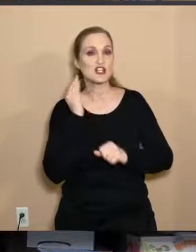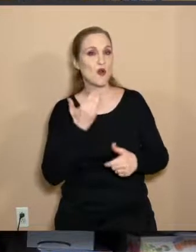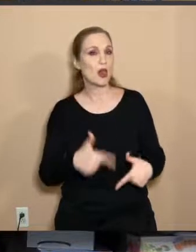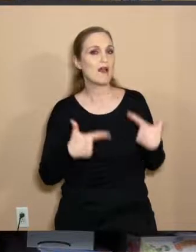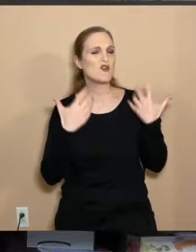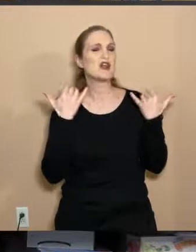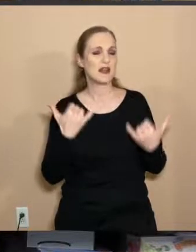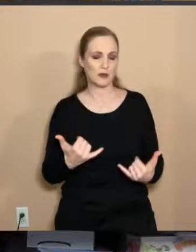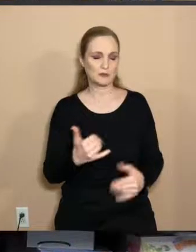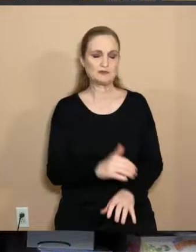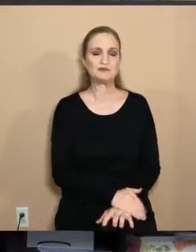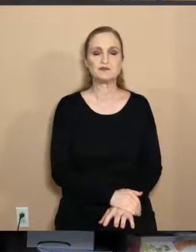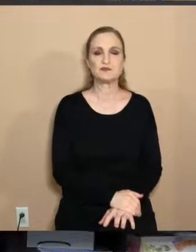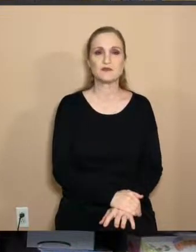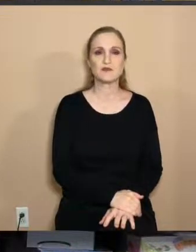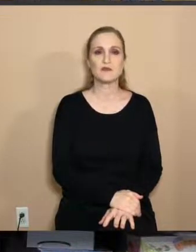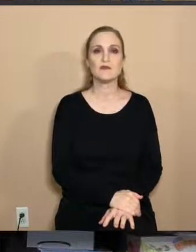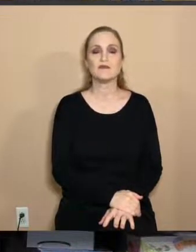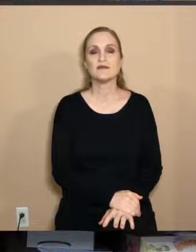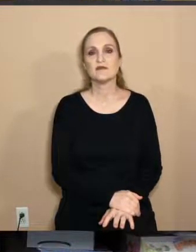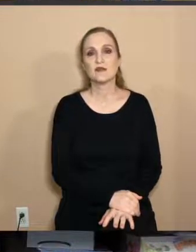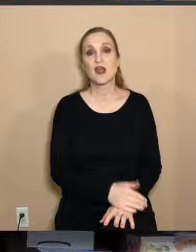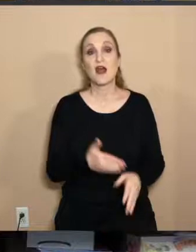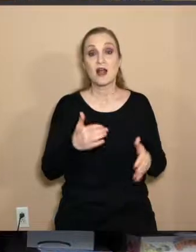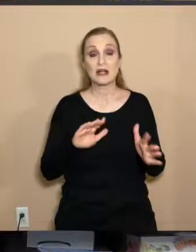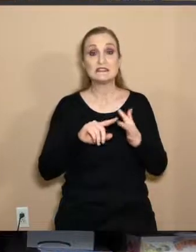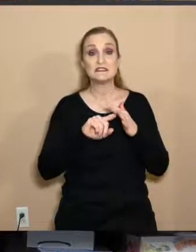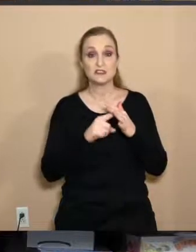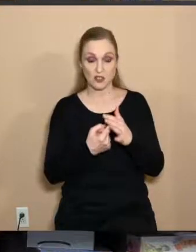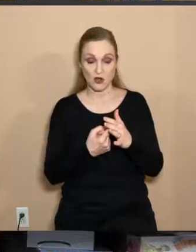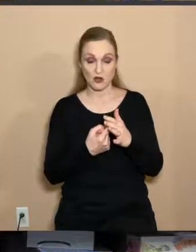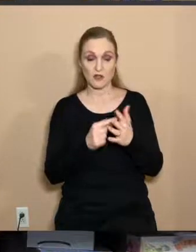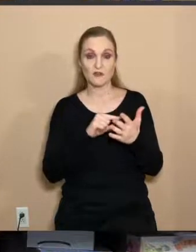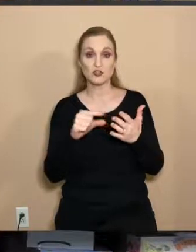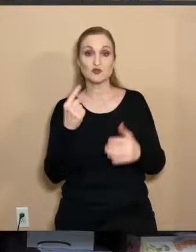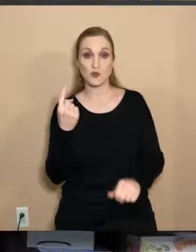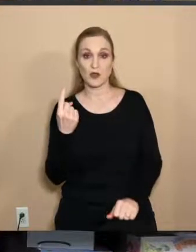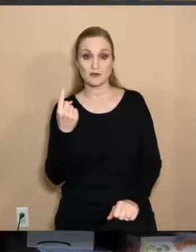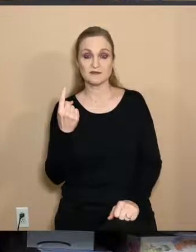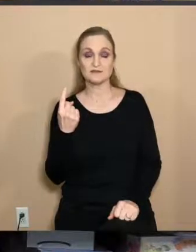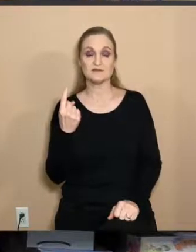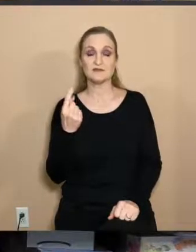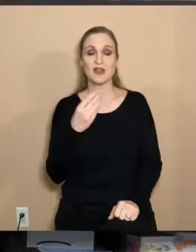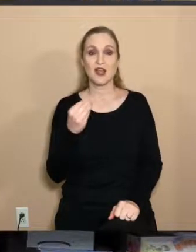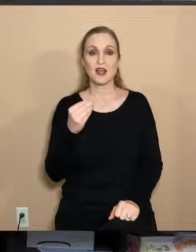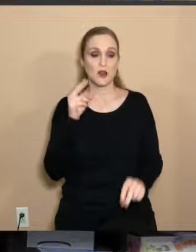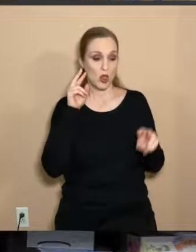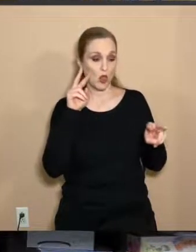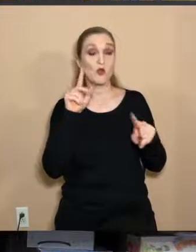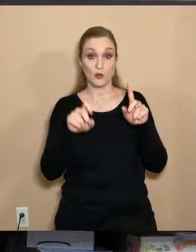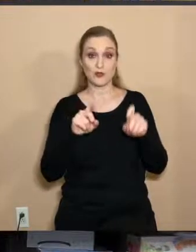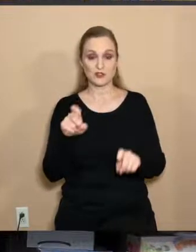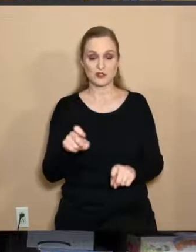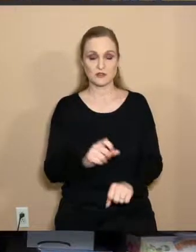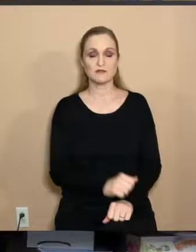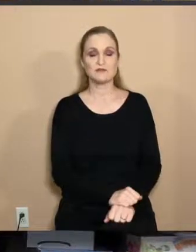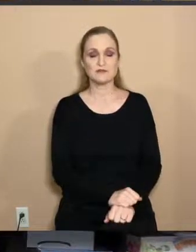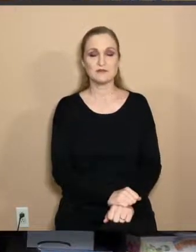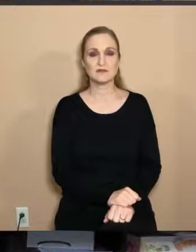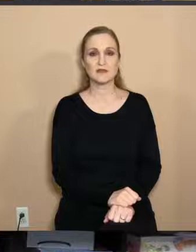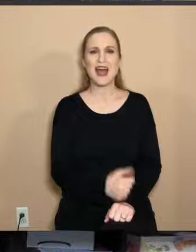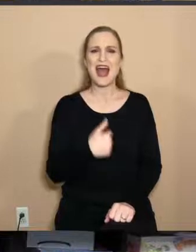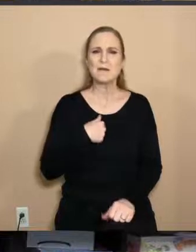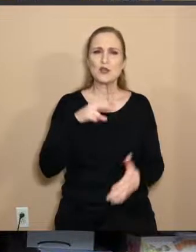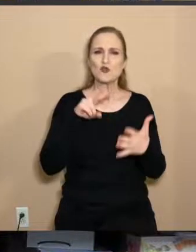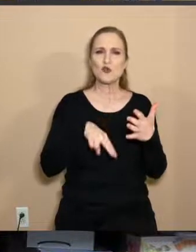now? So with that in mind, let's jump in with verse 1 and we'll look at the questions. So I'm actually